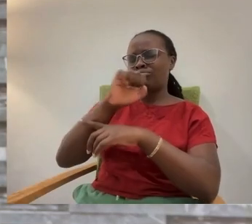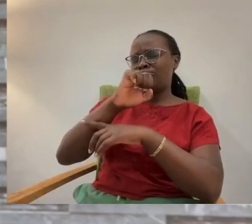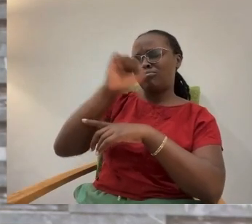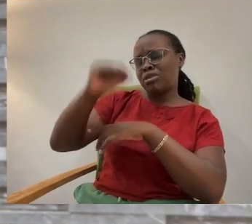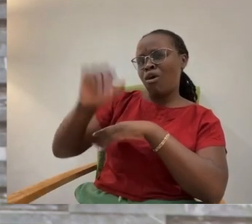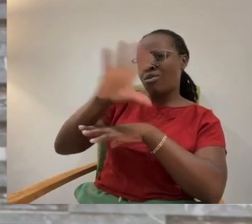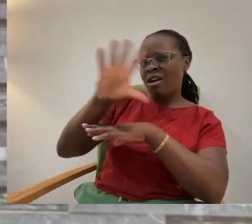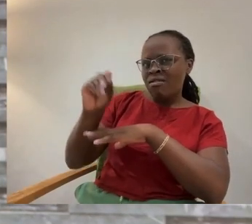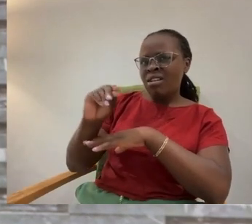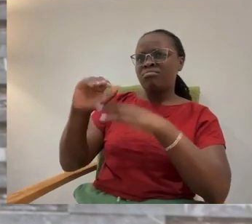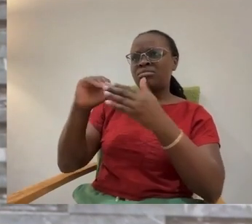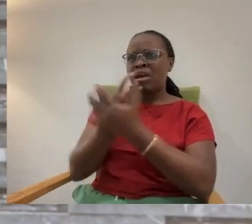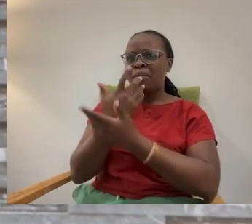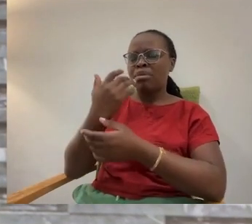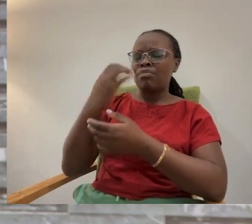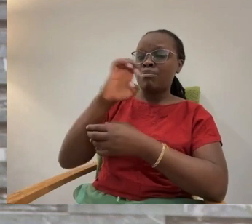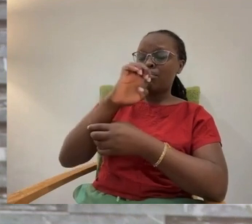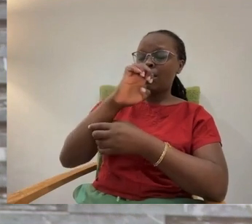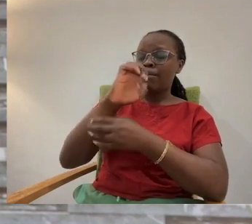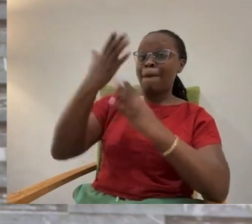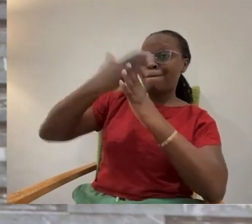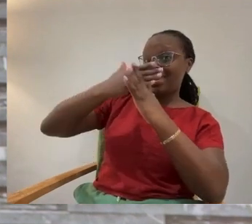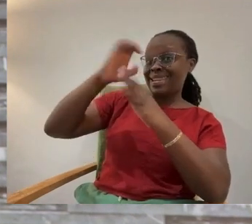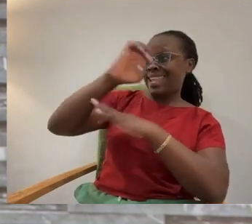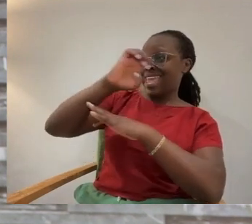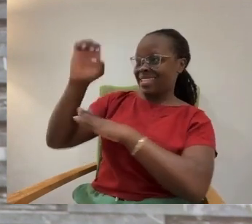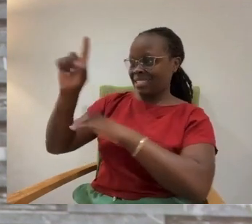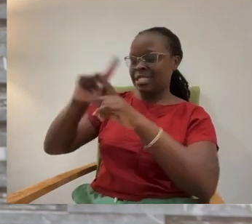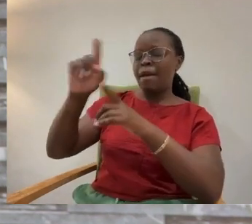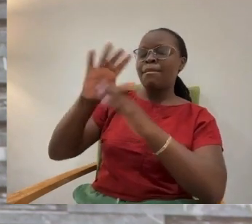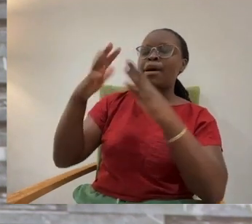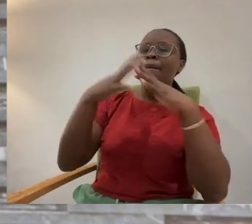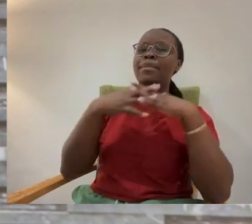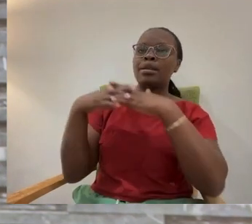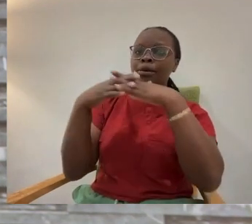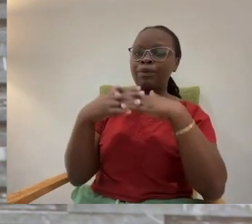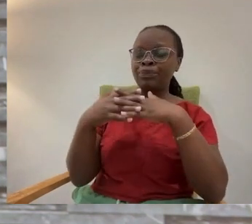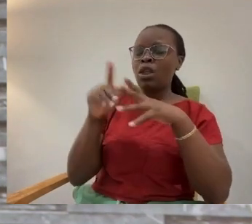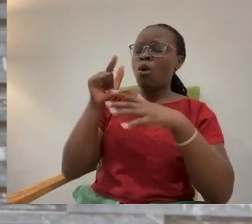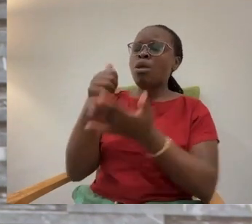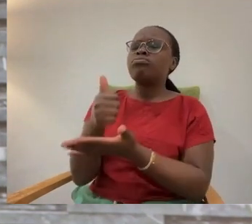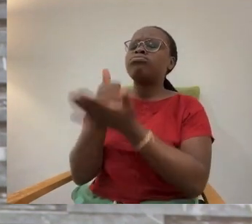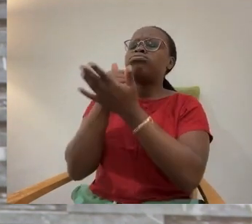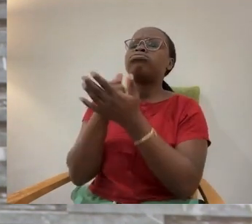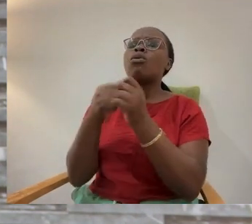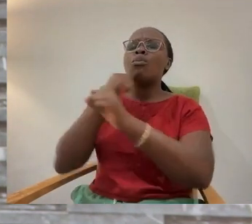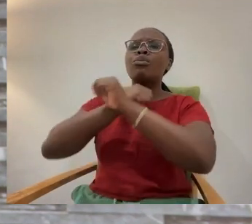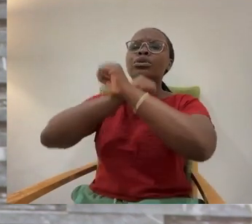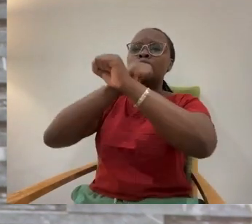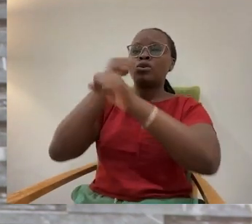Latin America, and Middle East. And we do education, health, protection work across the